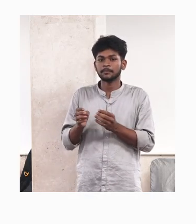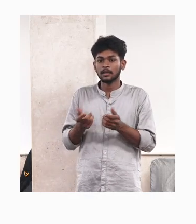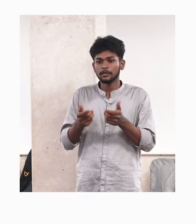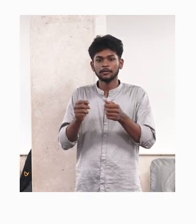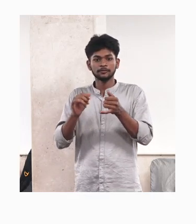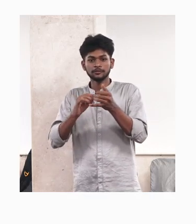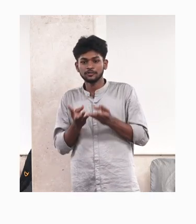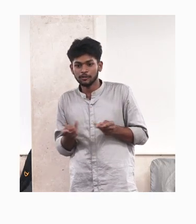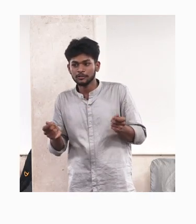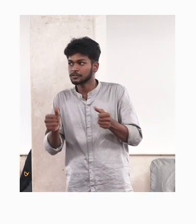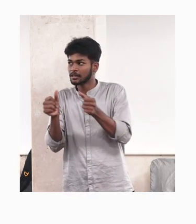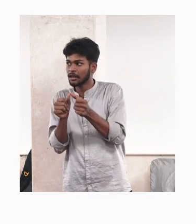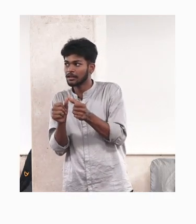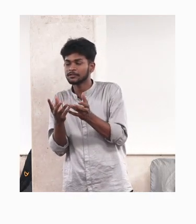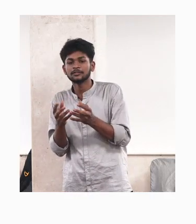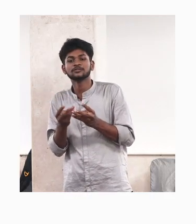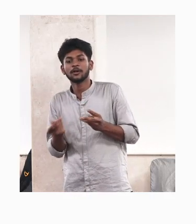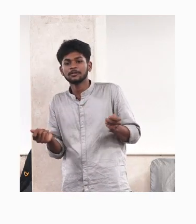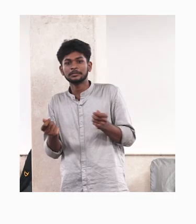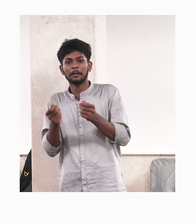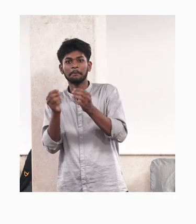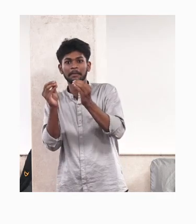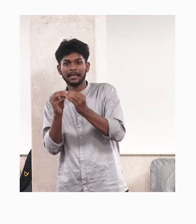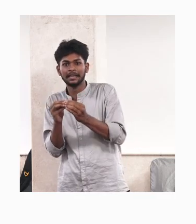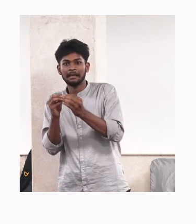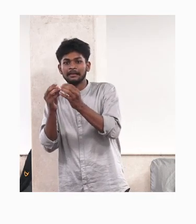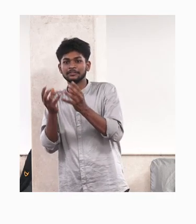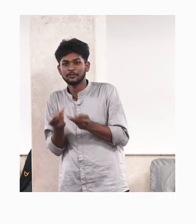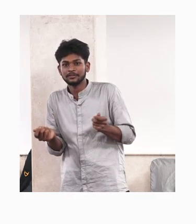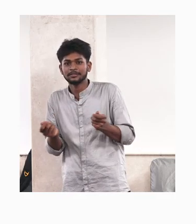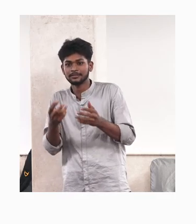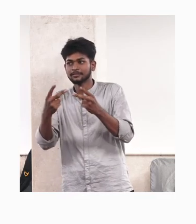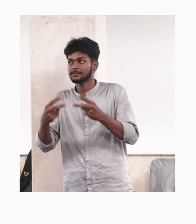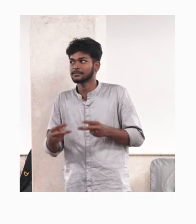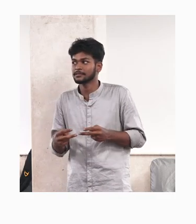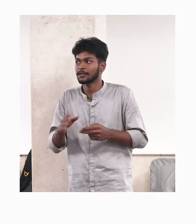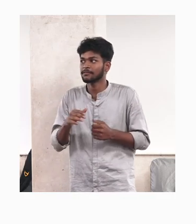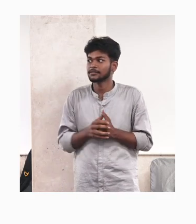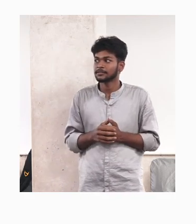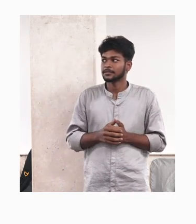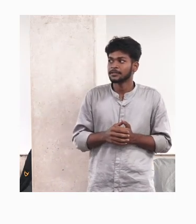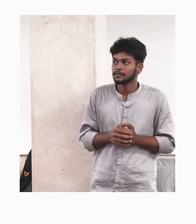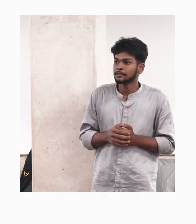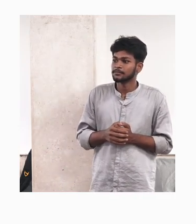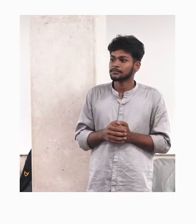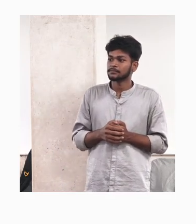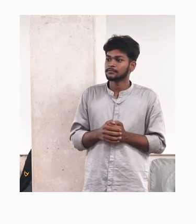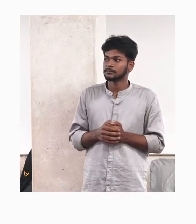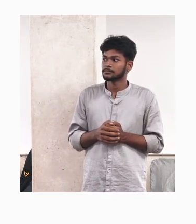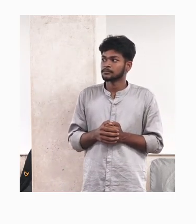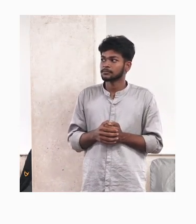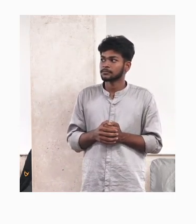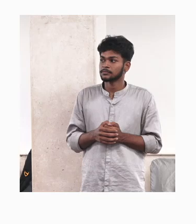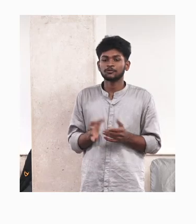B. It's coming naturally, and not struggling as earlier, which has really come down